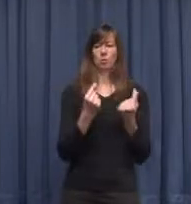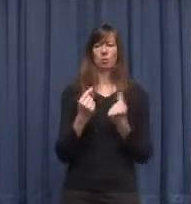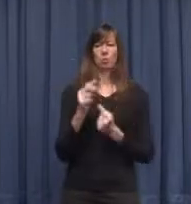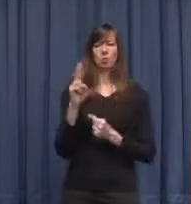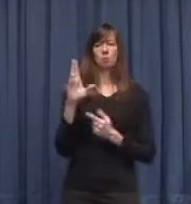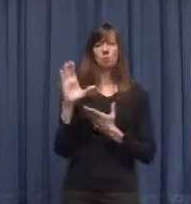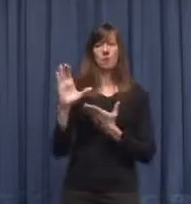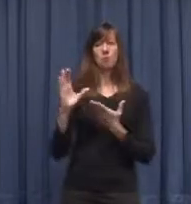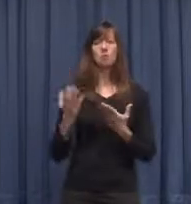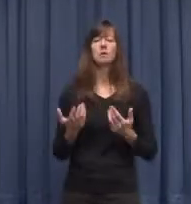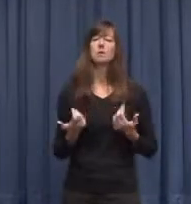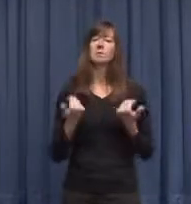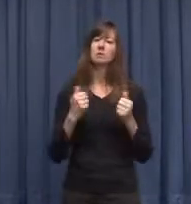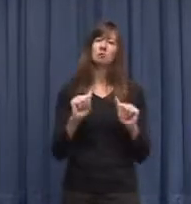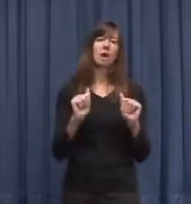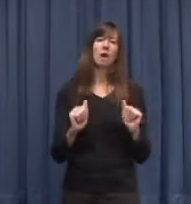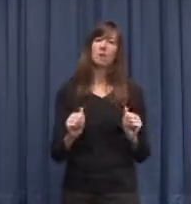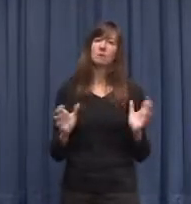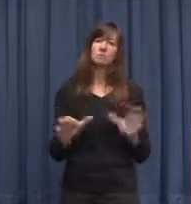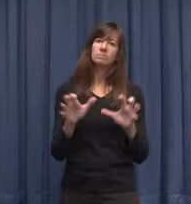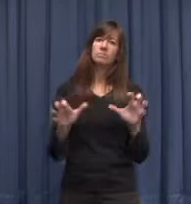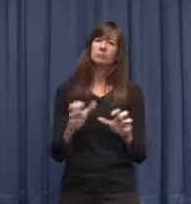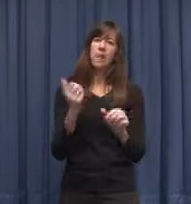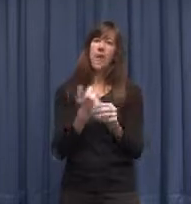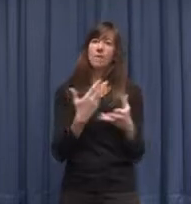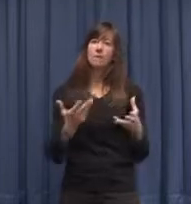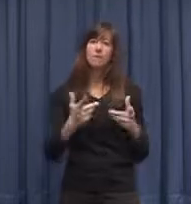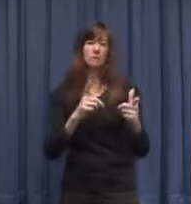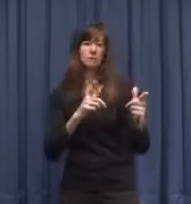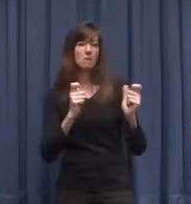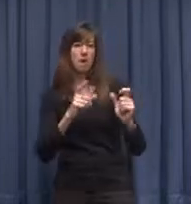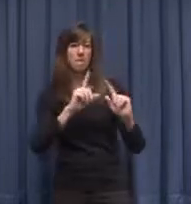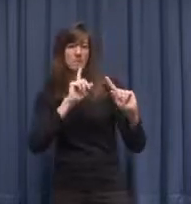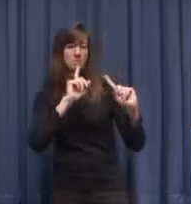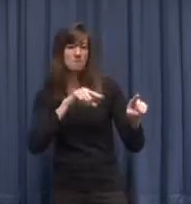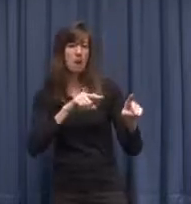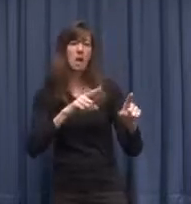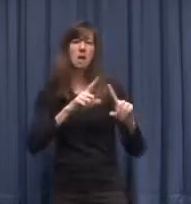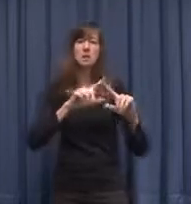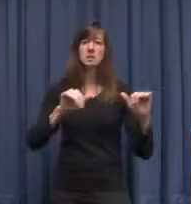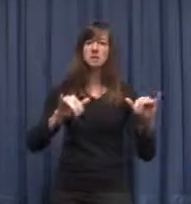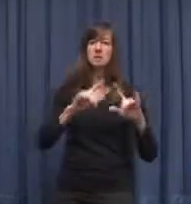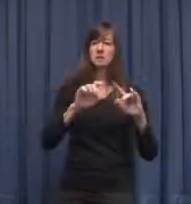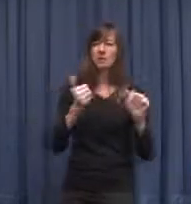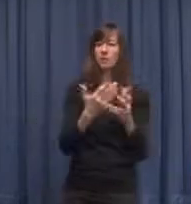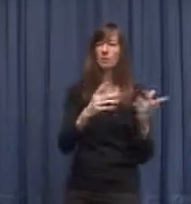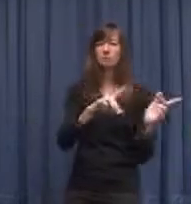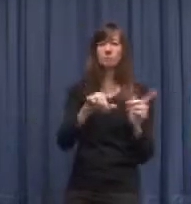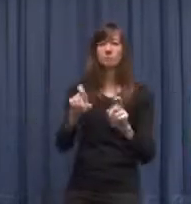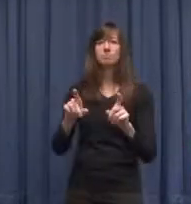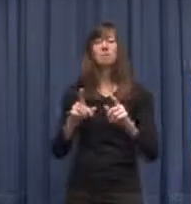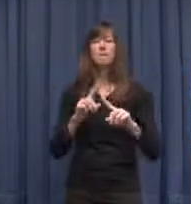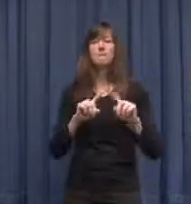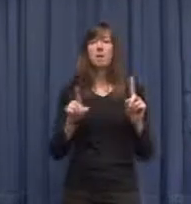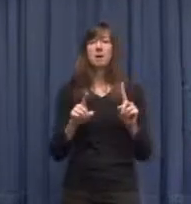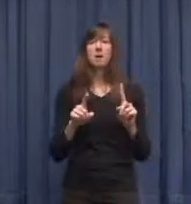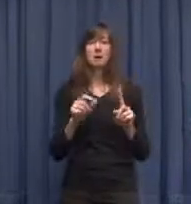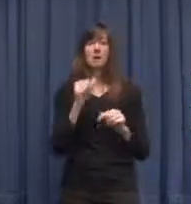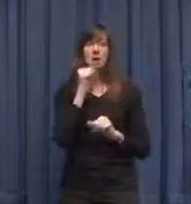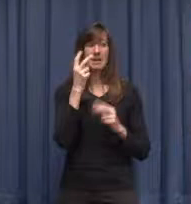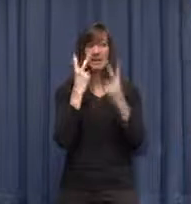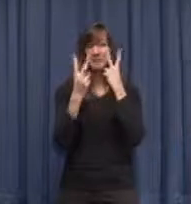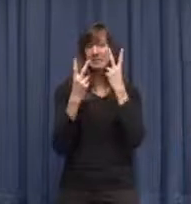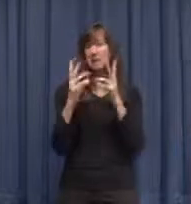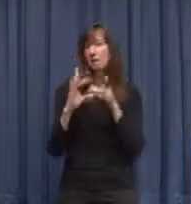rapid response and individual actions. One of the biggest pain points we've been hearing about, and I'm not seeing the comments now, but my guess